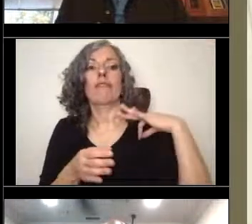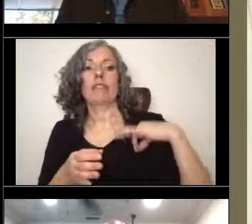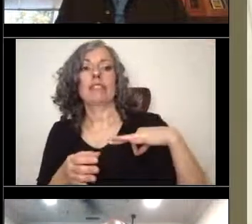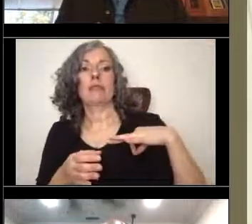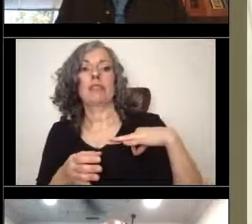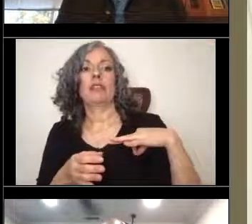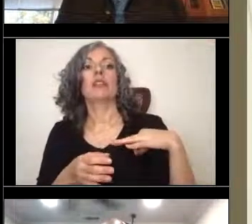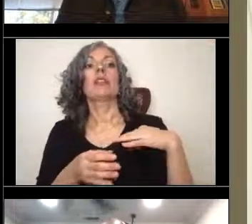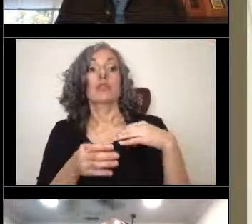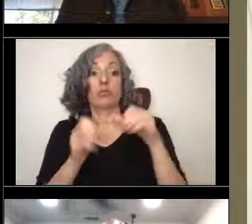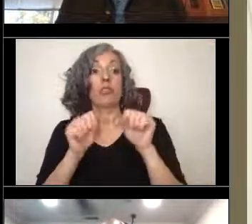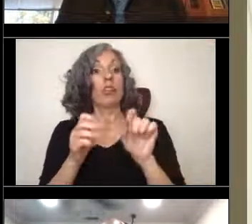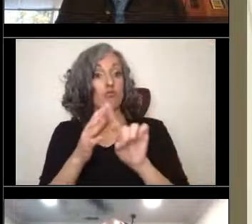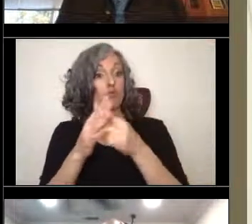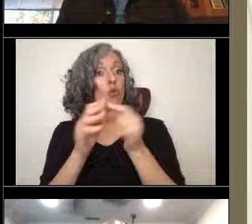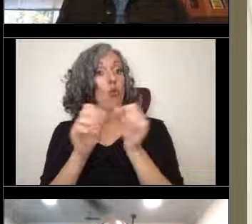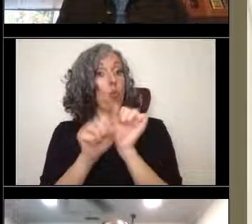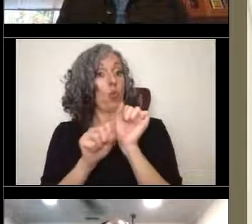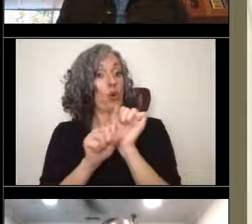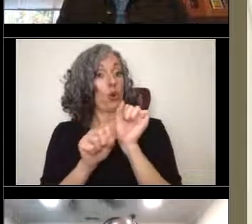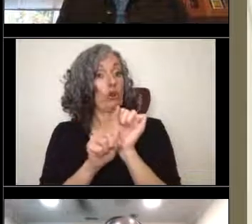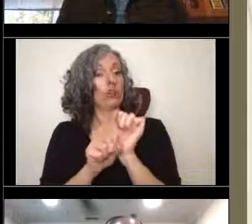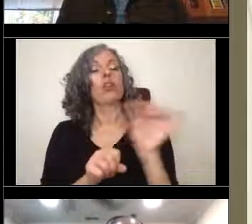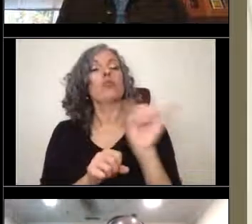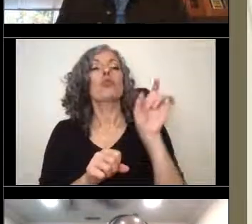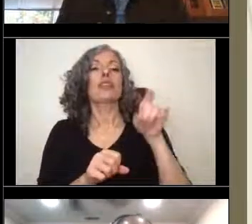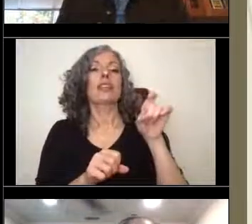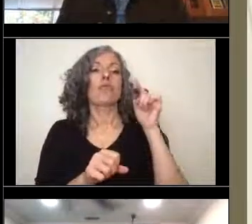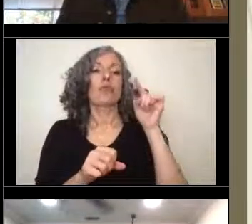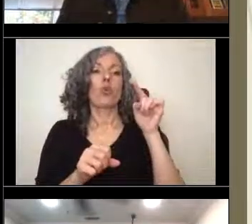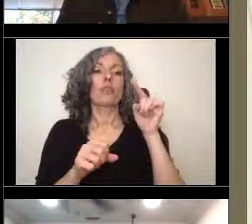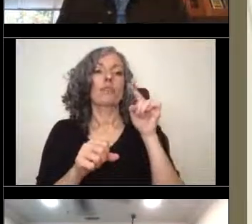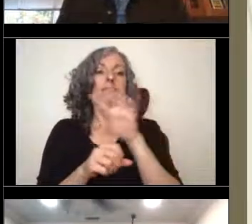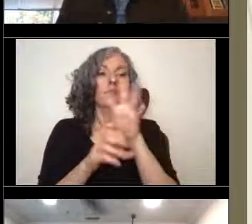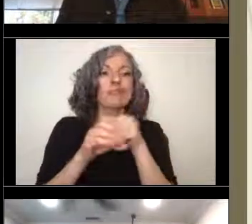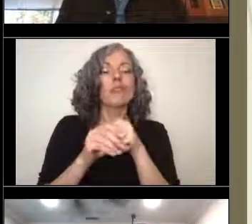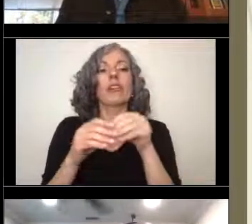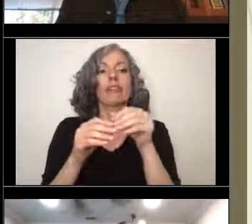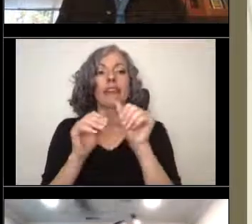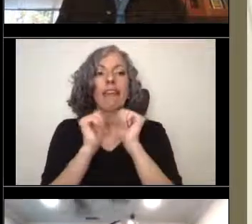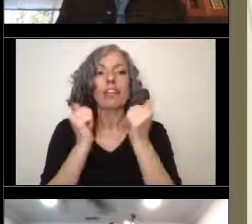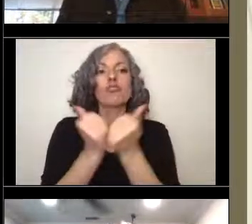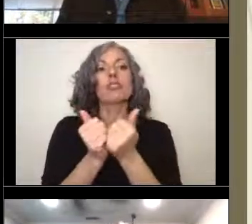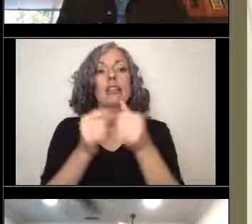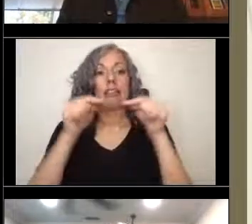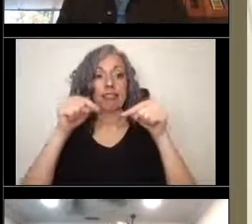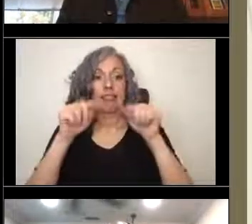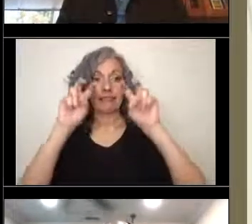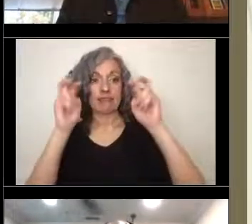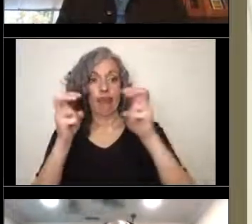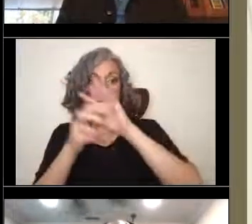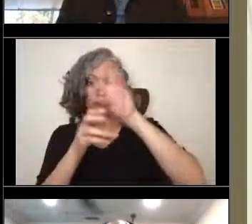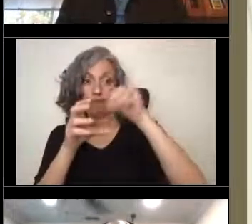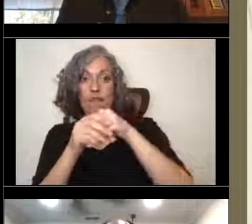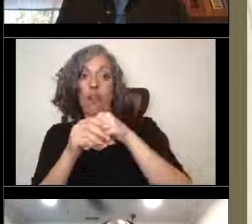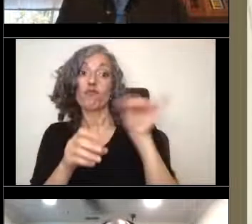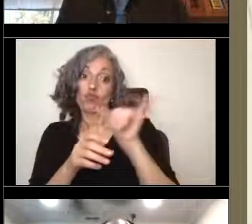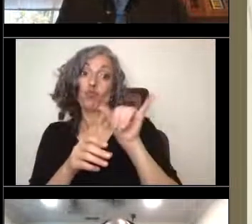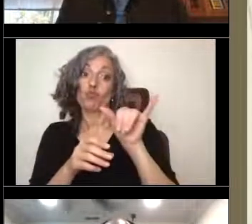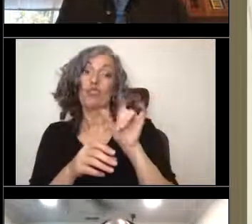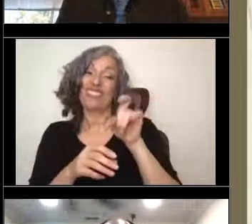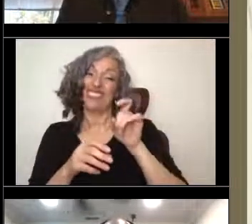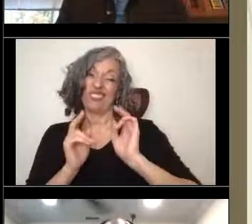ground, and the need for our new interagency equity committee to be engaged on this topic as quickly as possible.